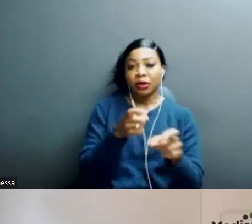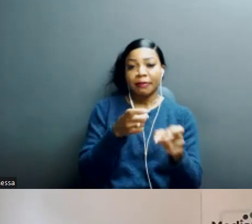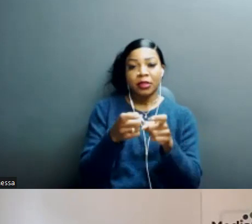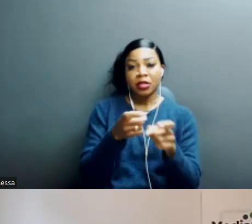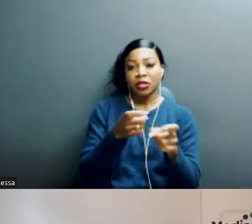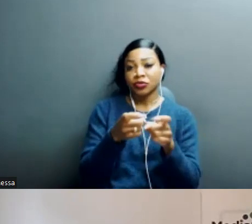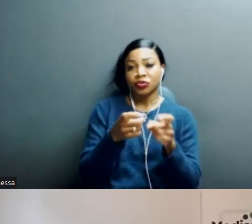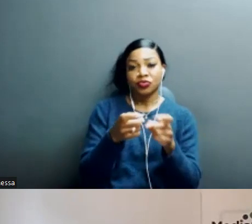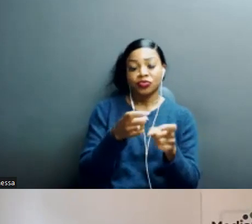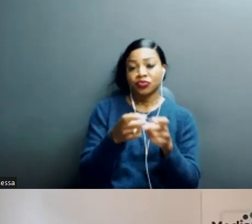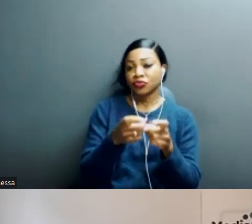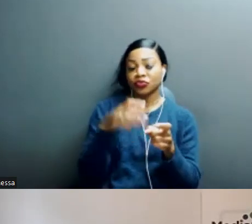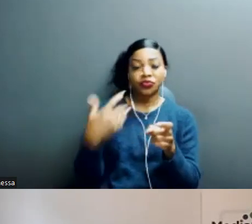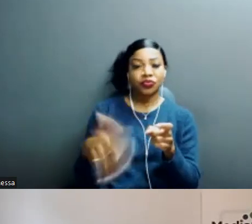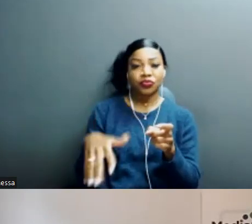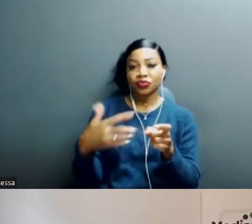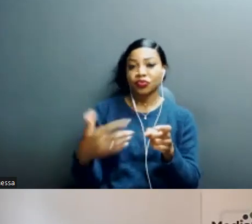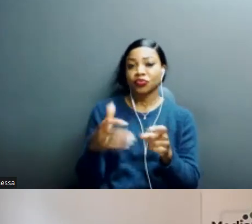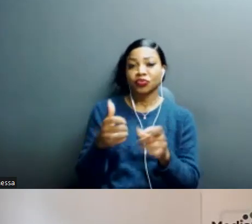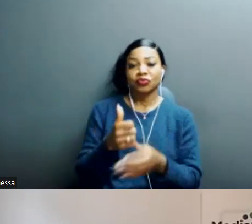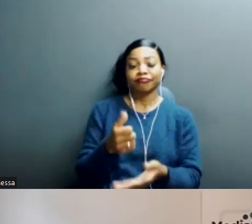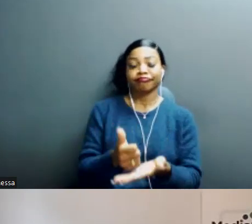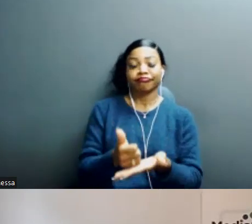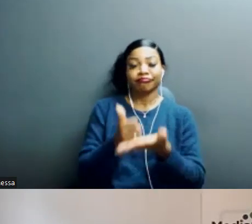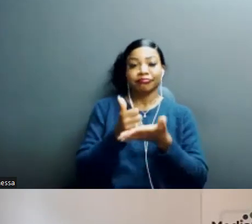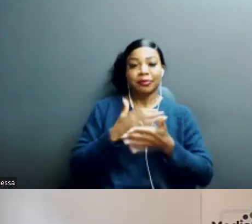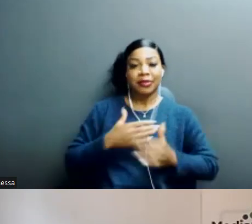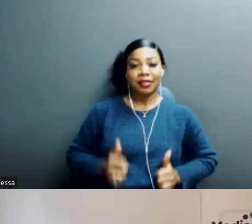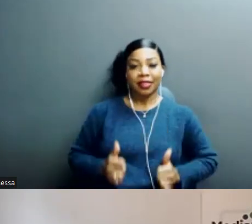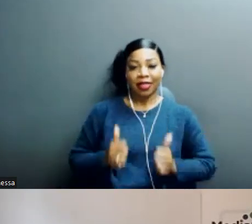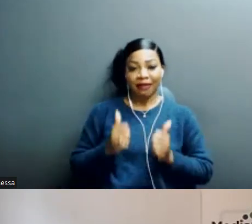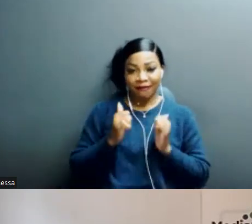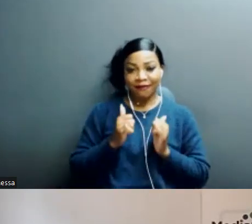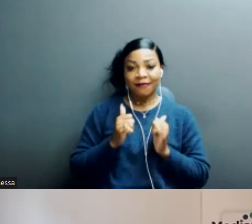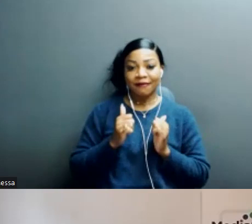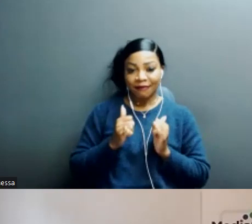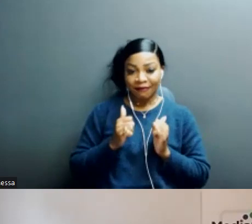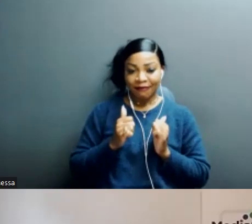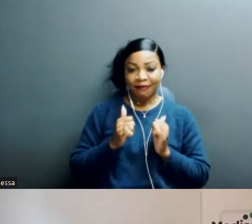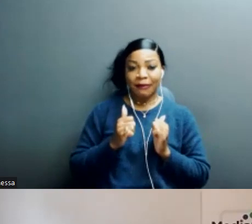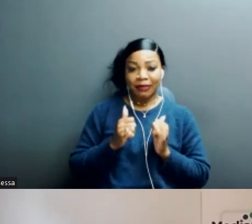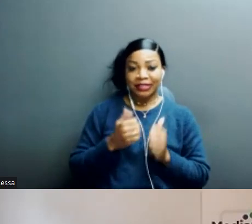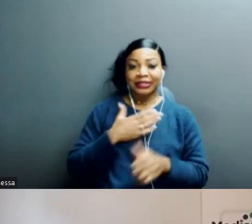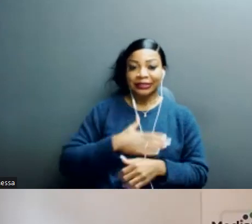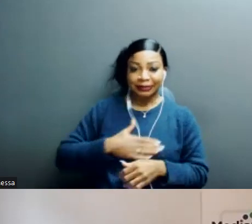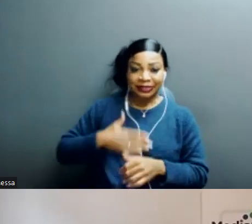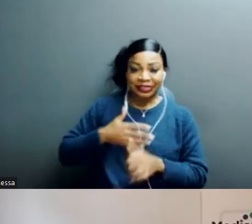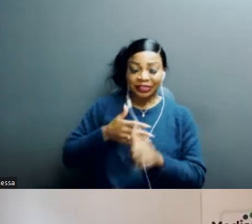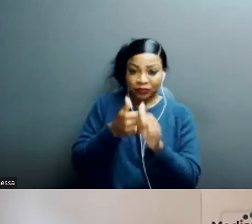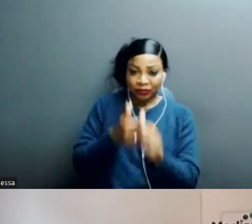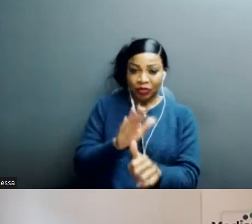changed my life for them better so I strongly endorse your message uh it will make your life safer and